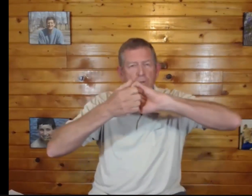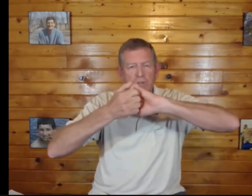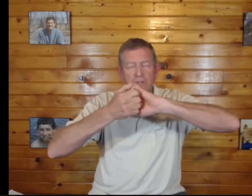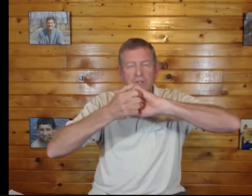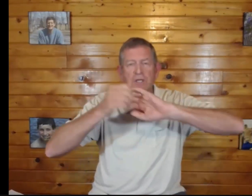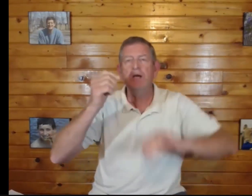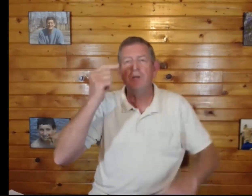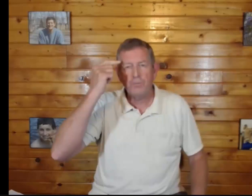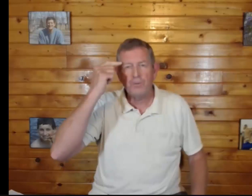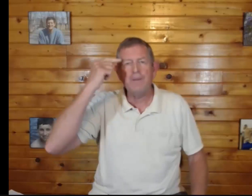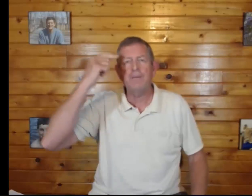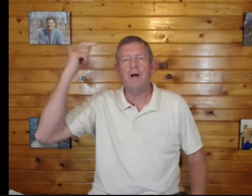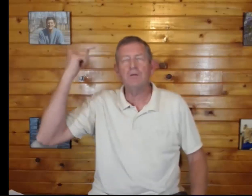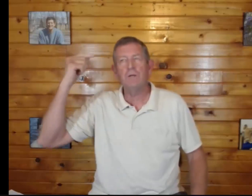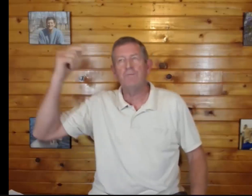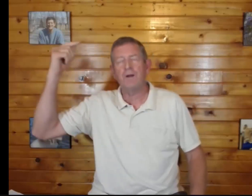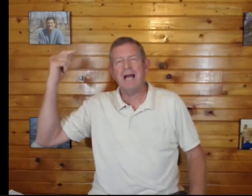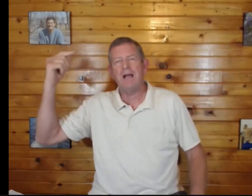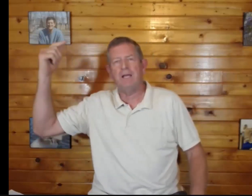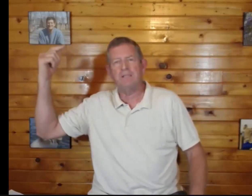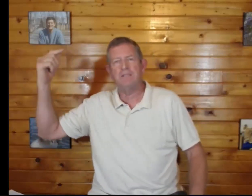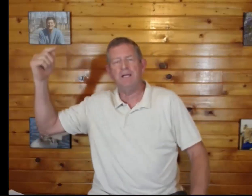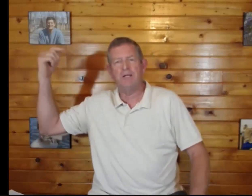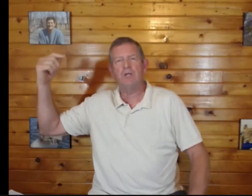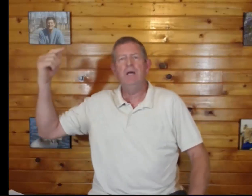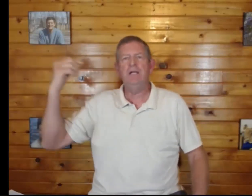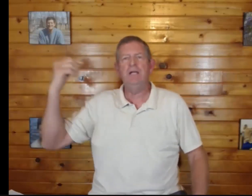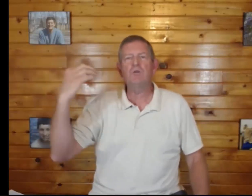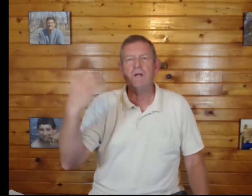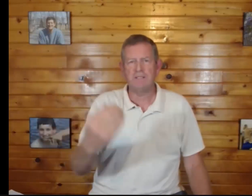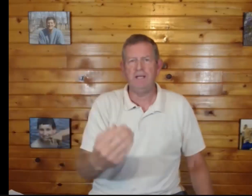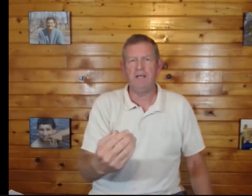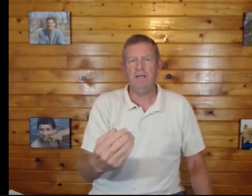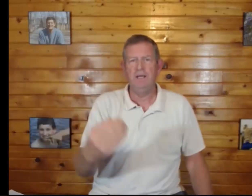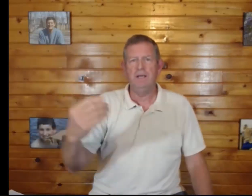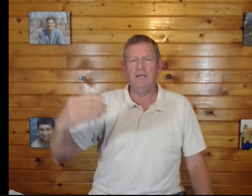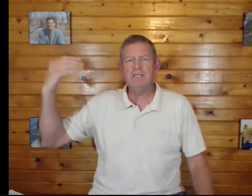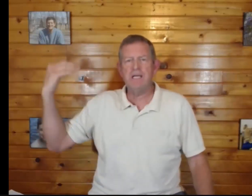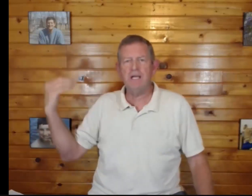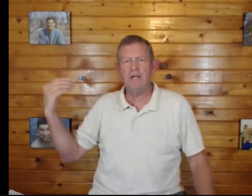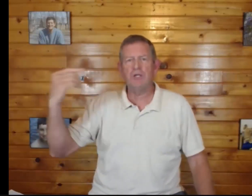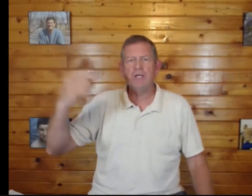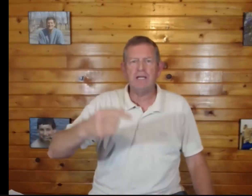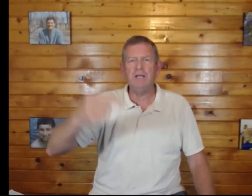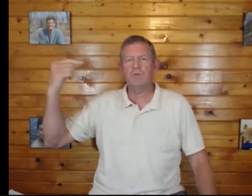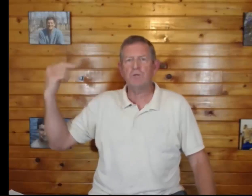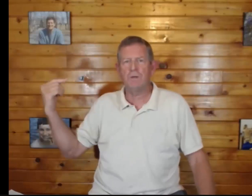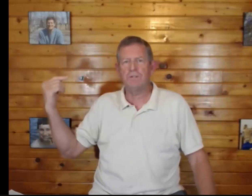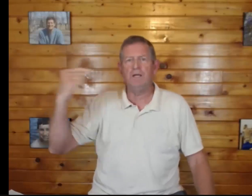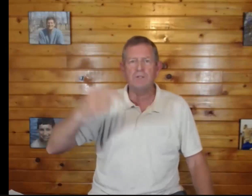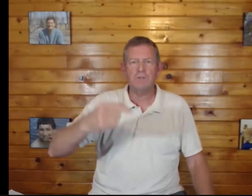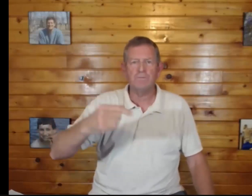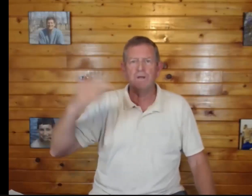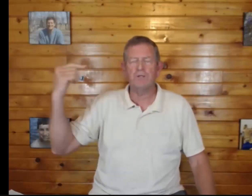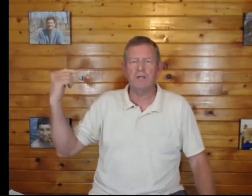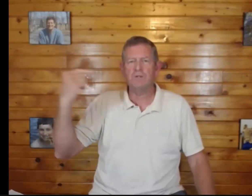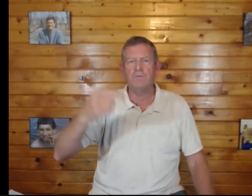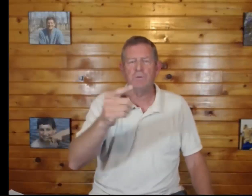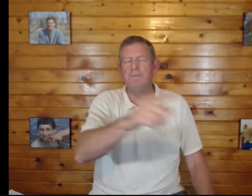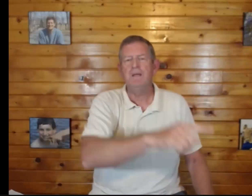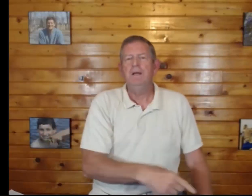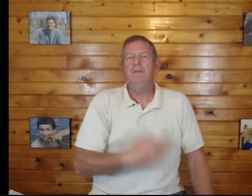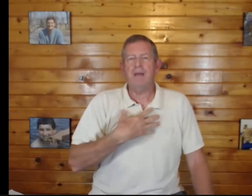word associations, you're probably also looking for cognates in English, and you're translating into English and connecting those two words, English to French,